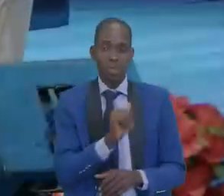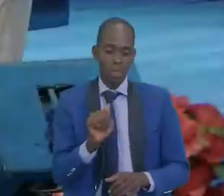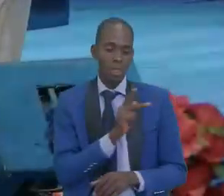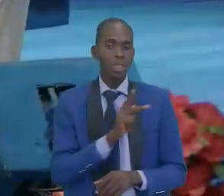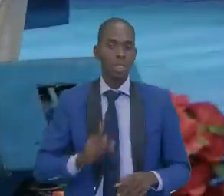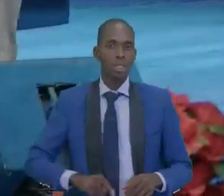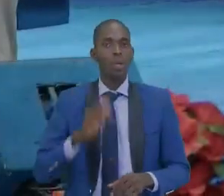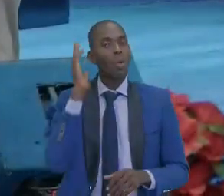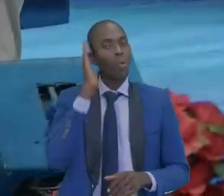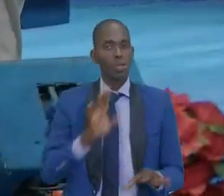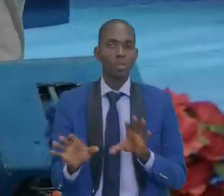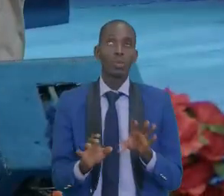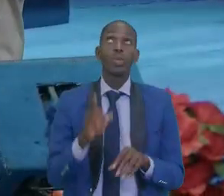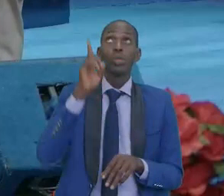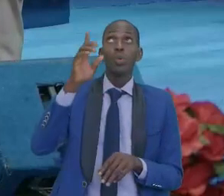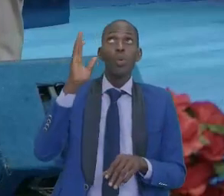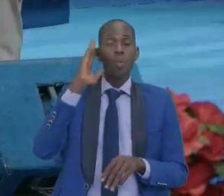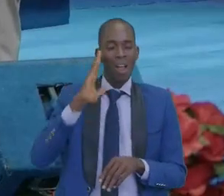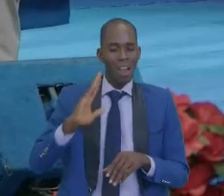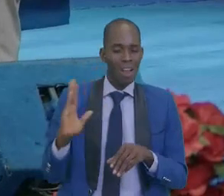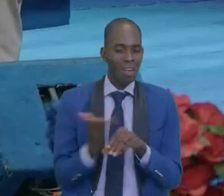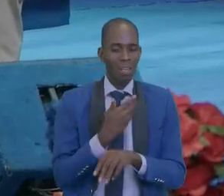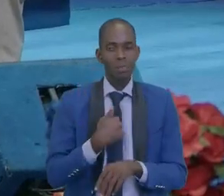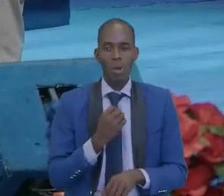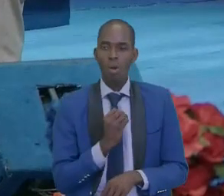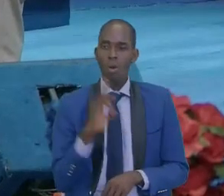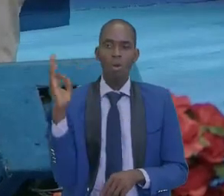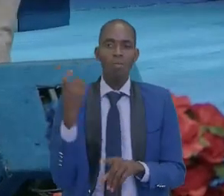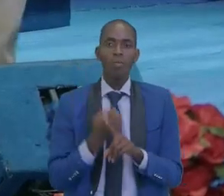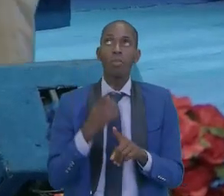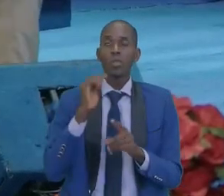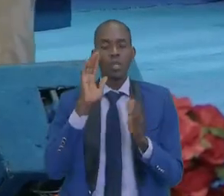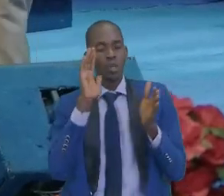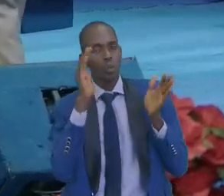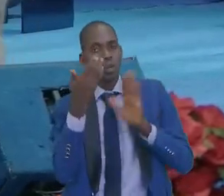You will cast me away from your presence, from your palace.